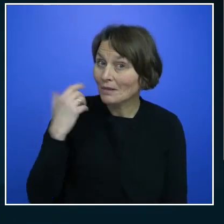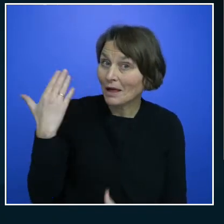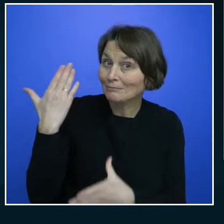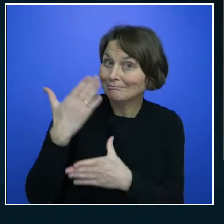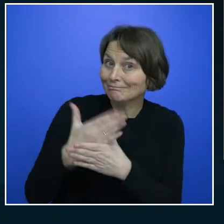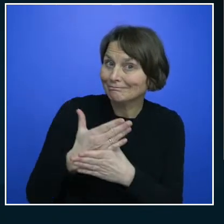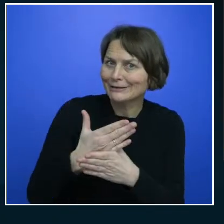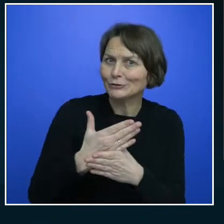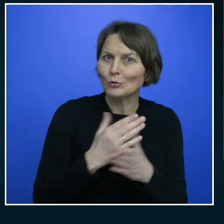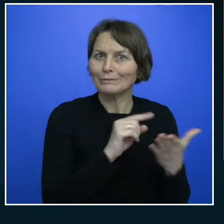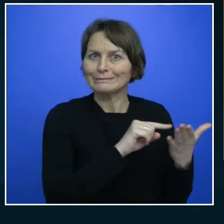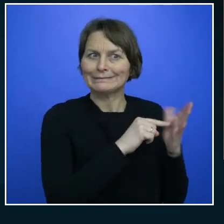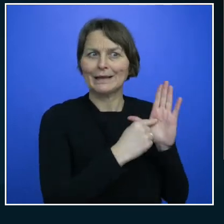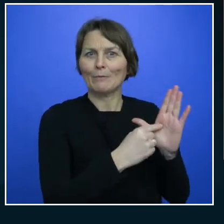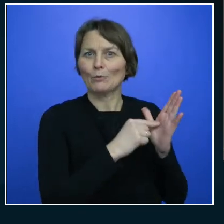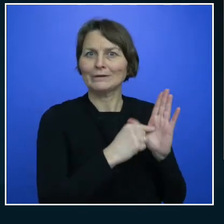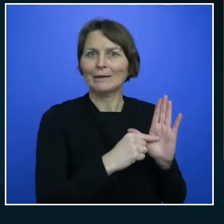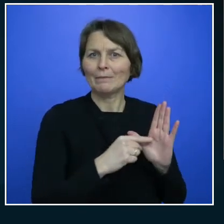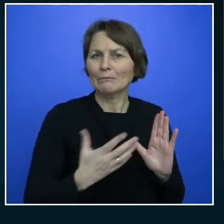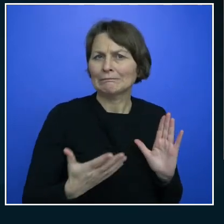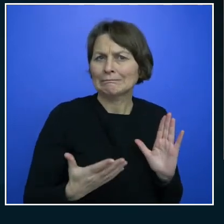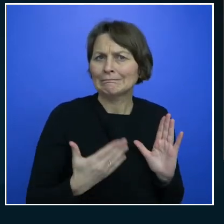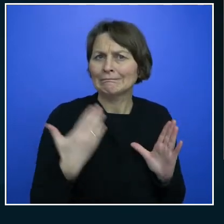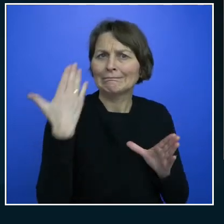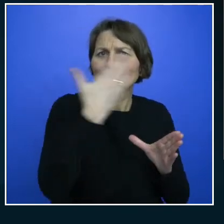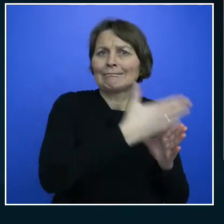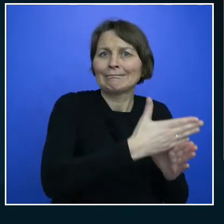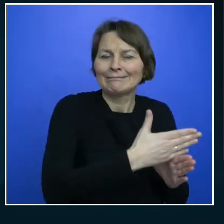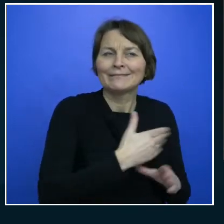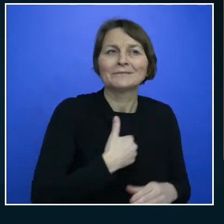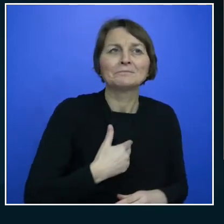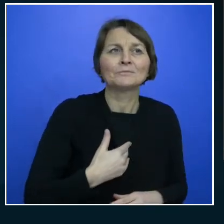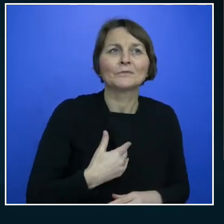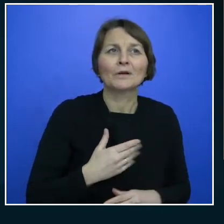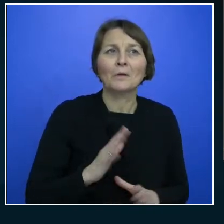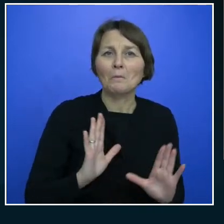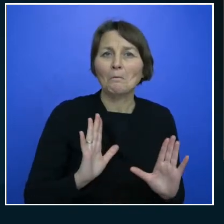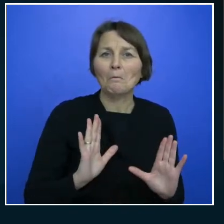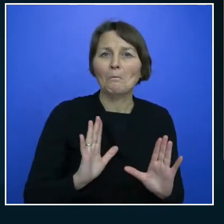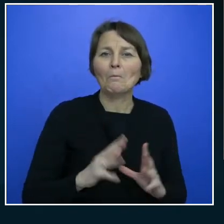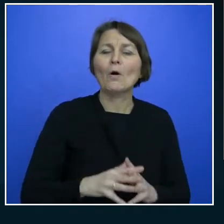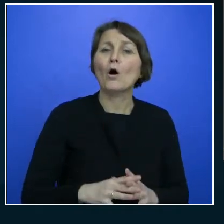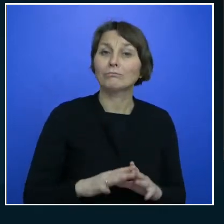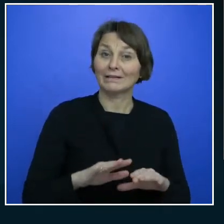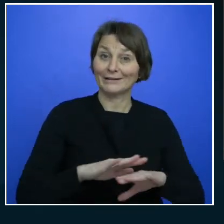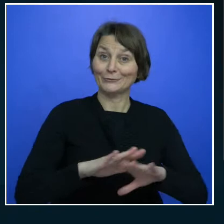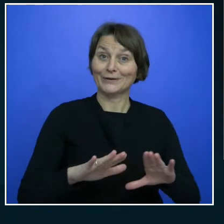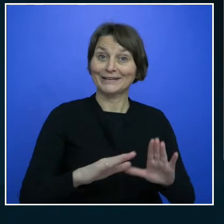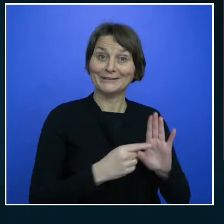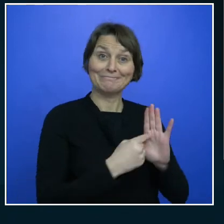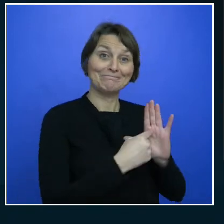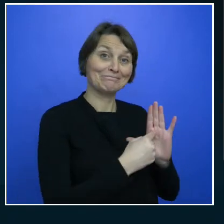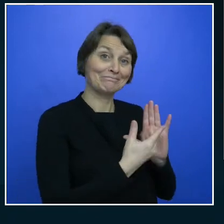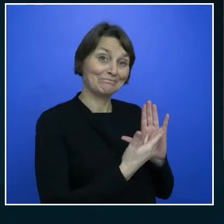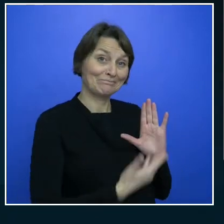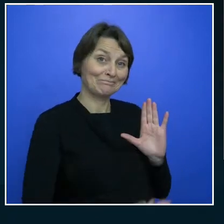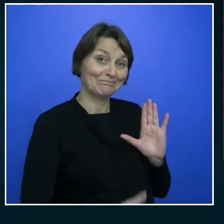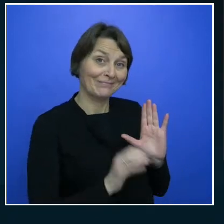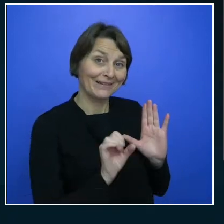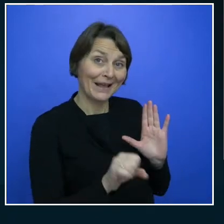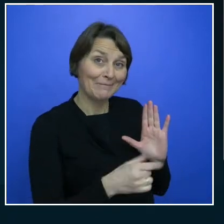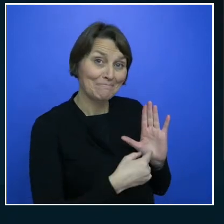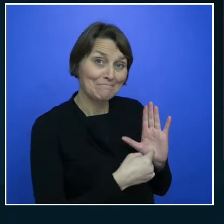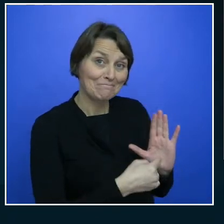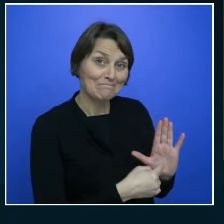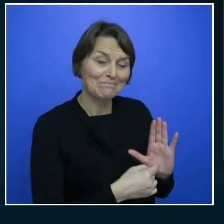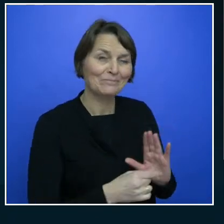yeah, that don't matter. I think it's now ready. So it's nearly